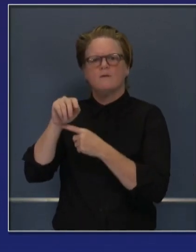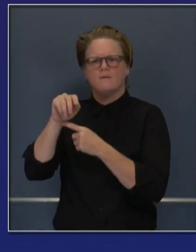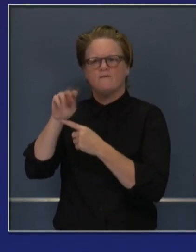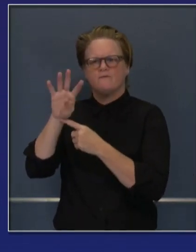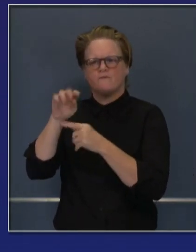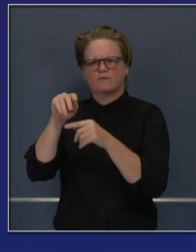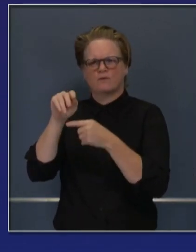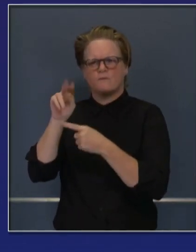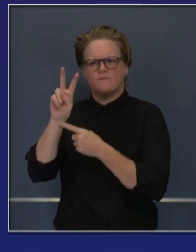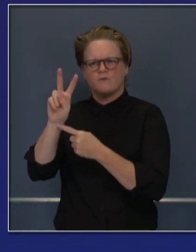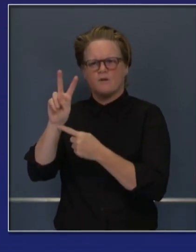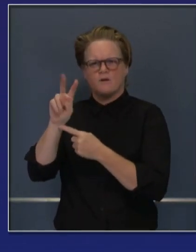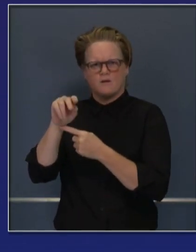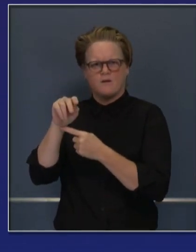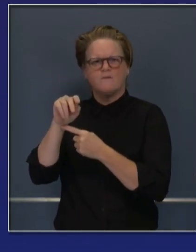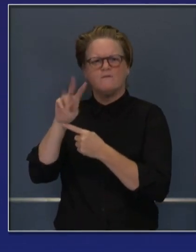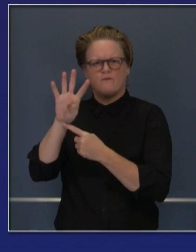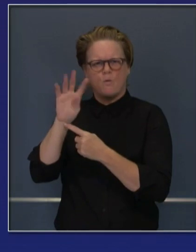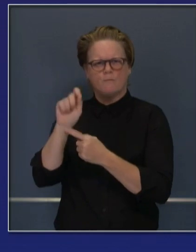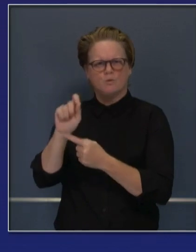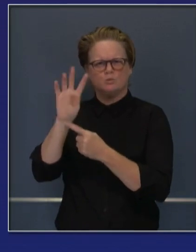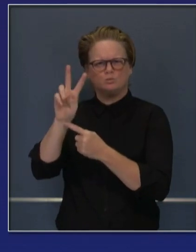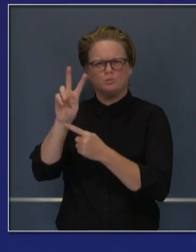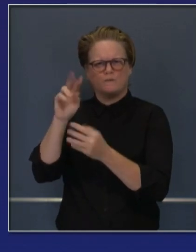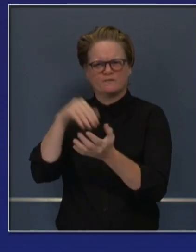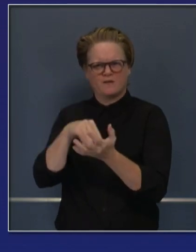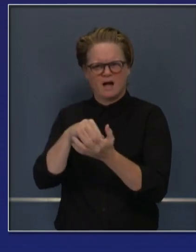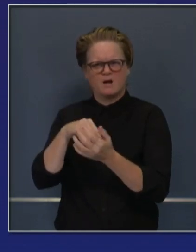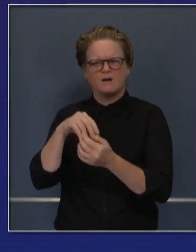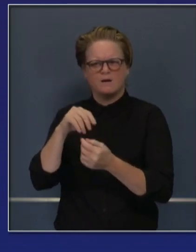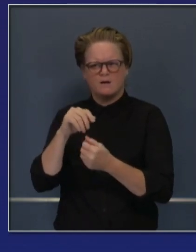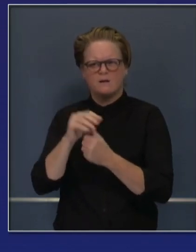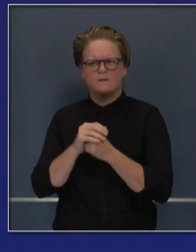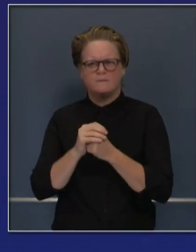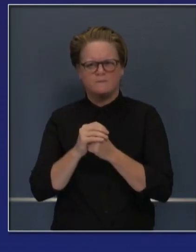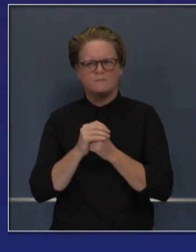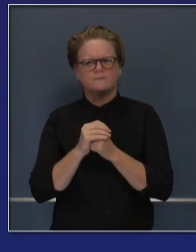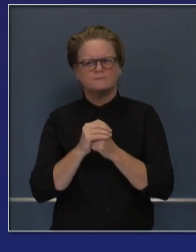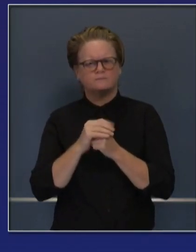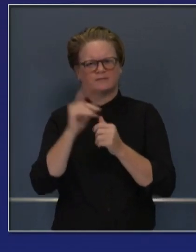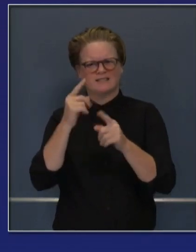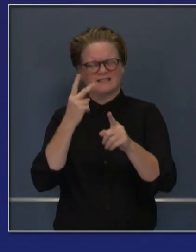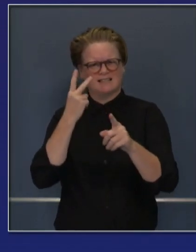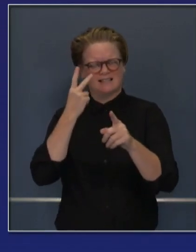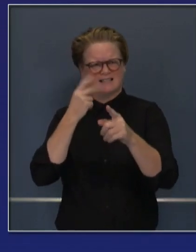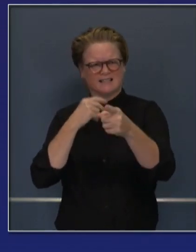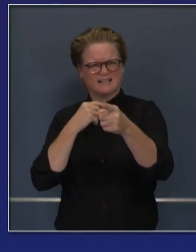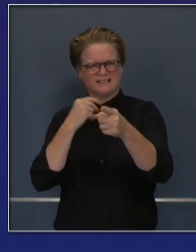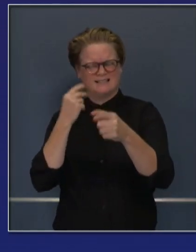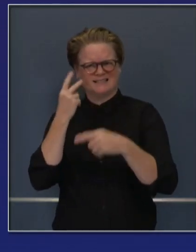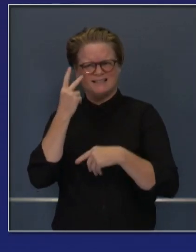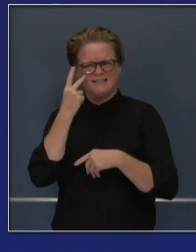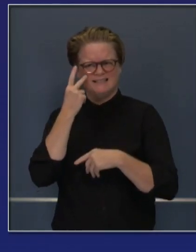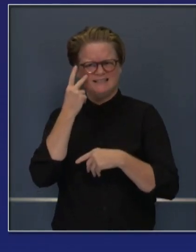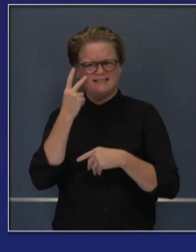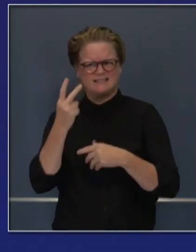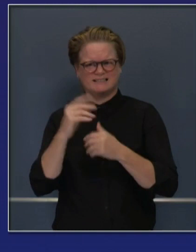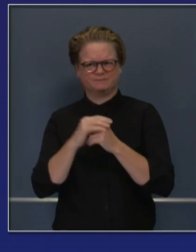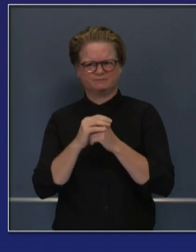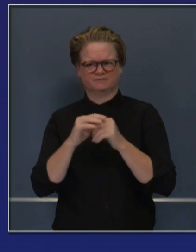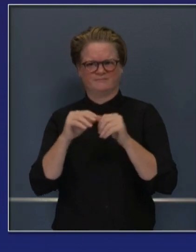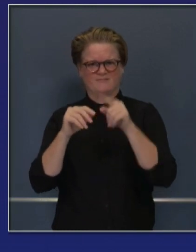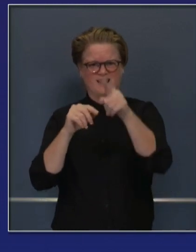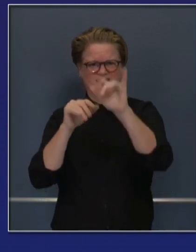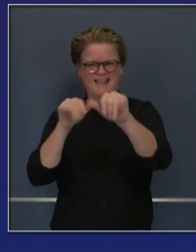we, as always, are never ashamed of the top-line numbers. I know they generate headlines, total number of cases, but we want to go after, we want to find